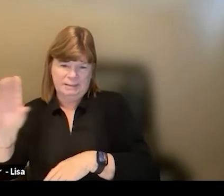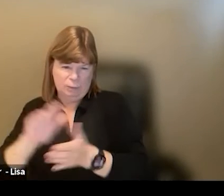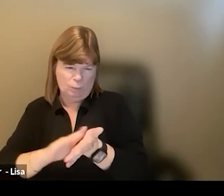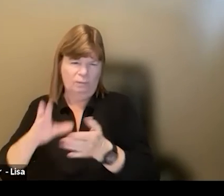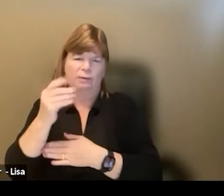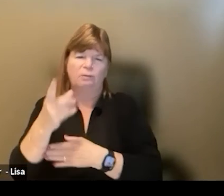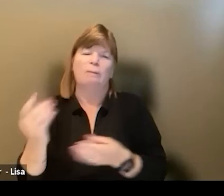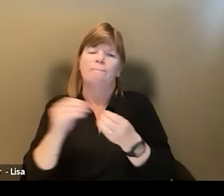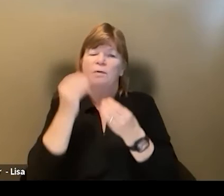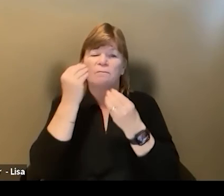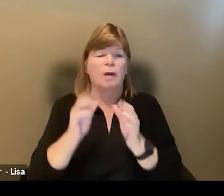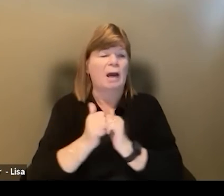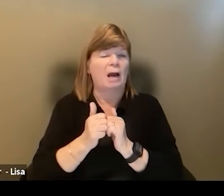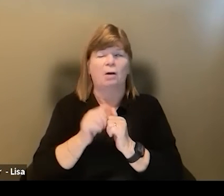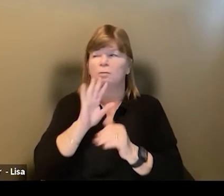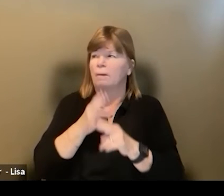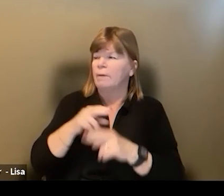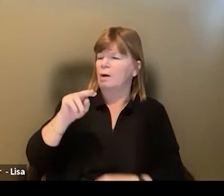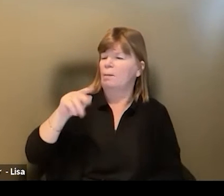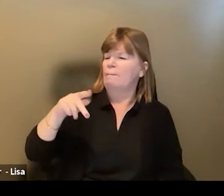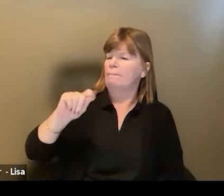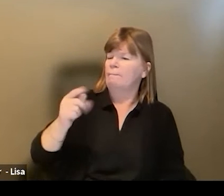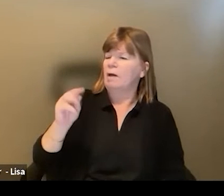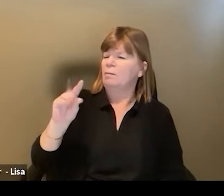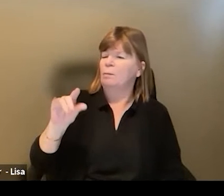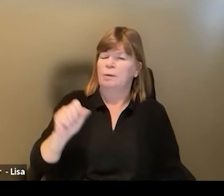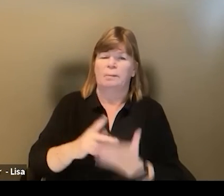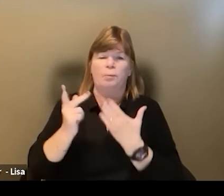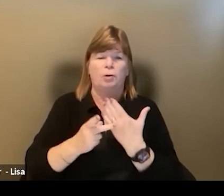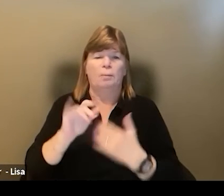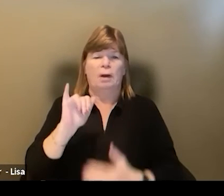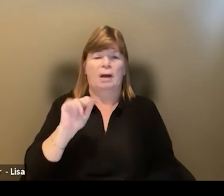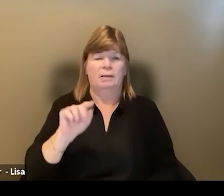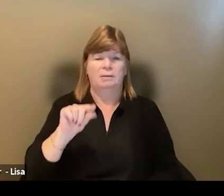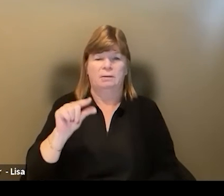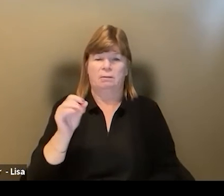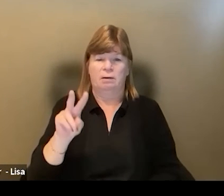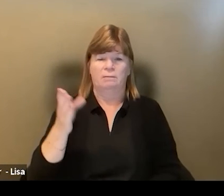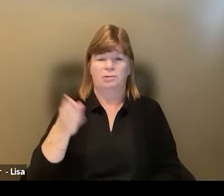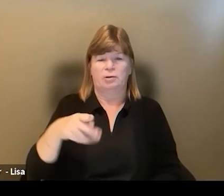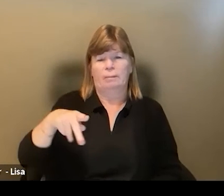And you can find more information on the Pathways program at